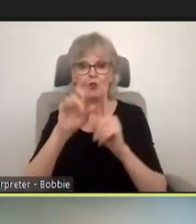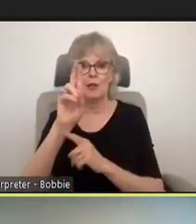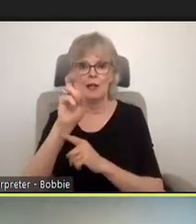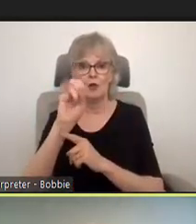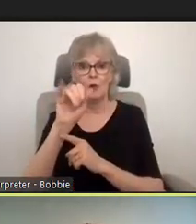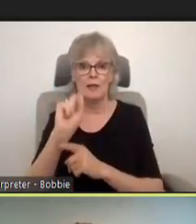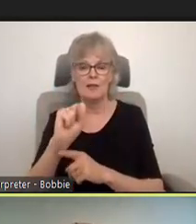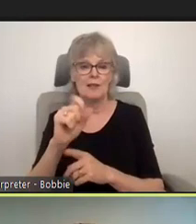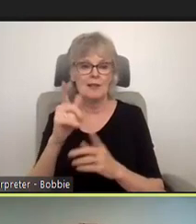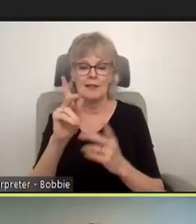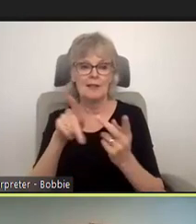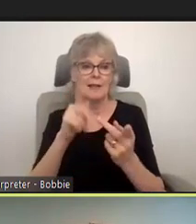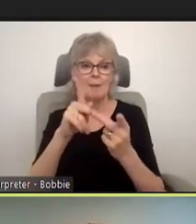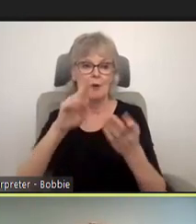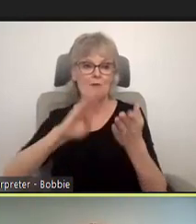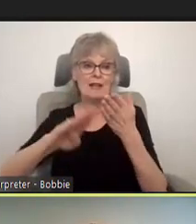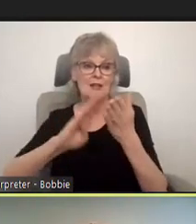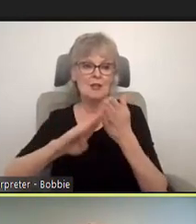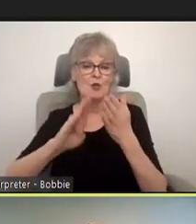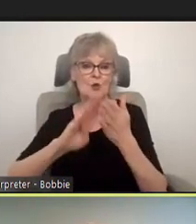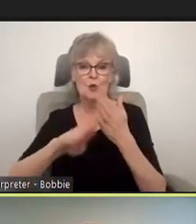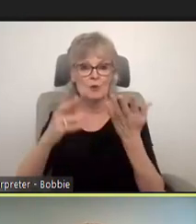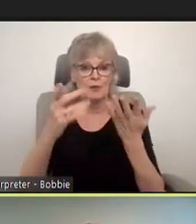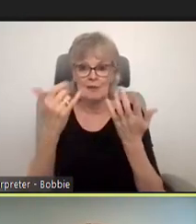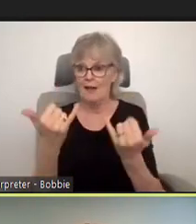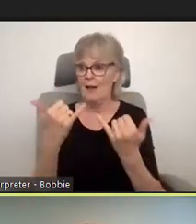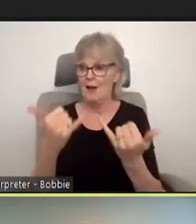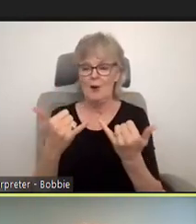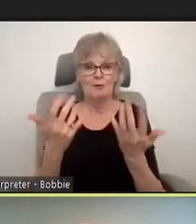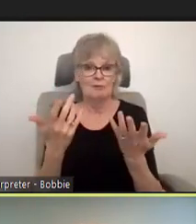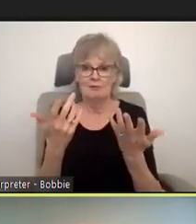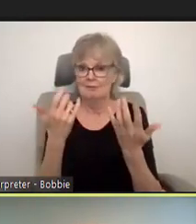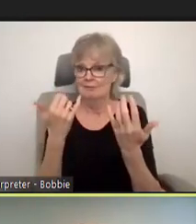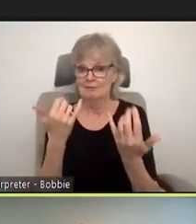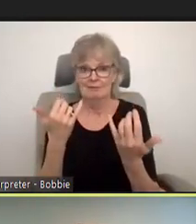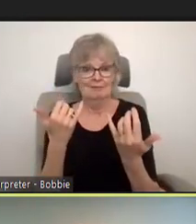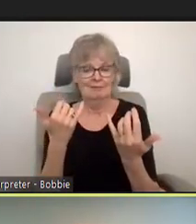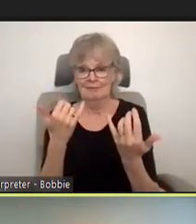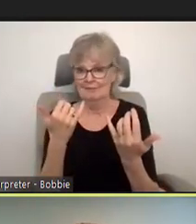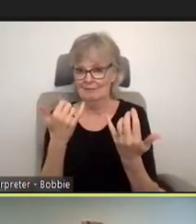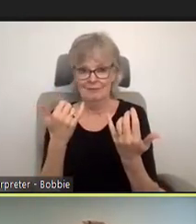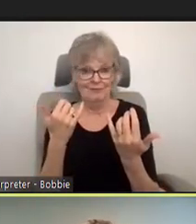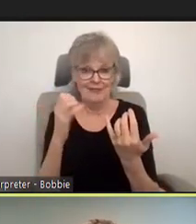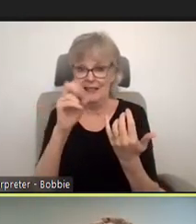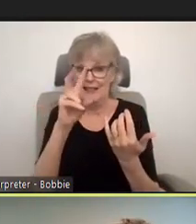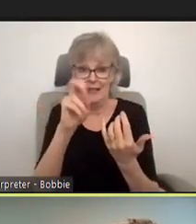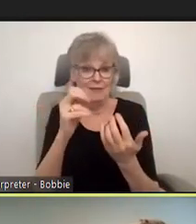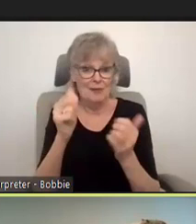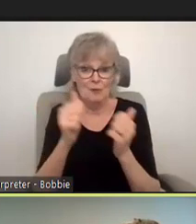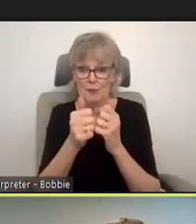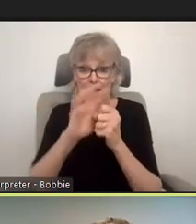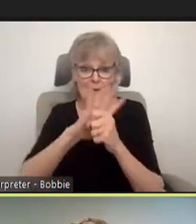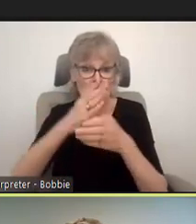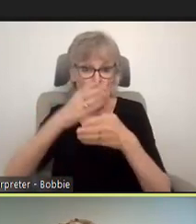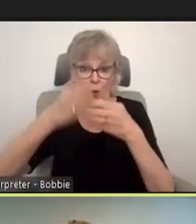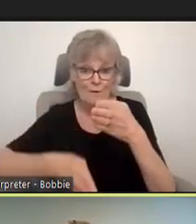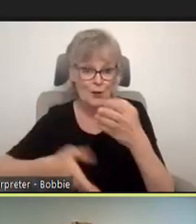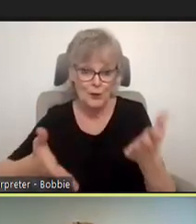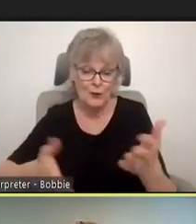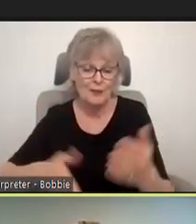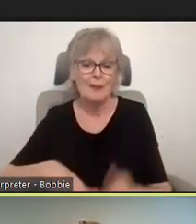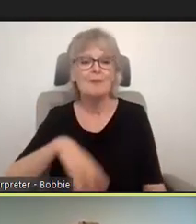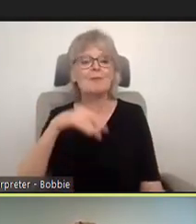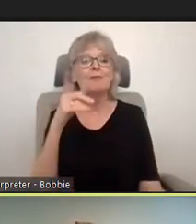to ask for it and to advocate for it, even once the pandemic is over. Sort of along those same lines, we also have set up a